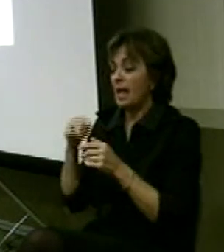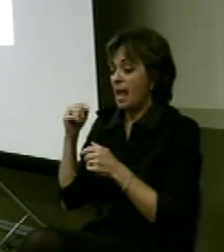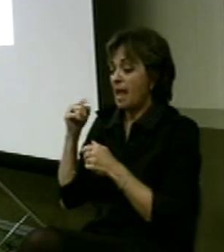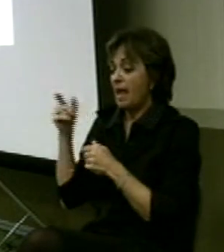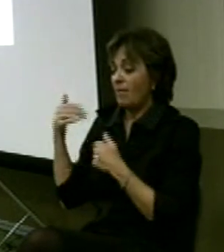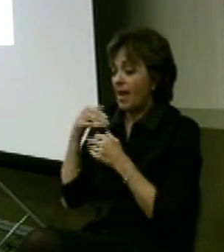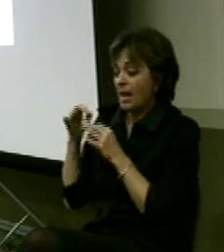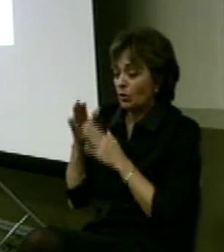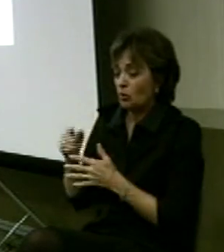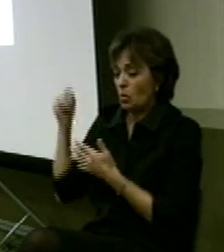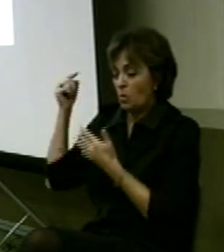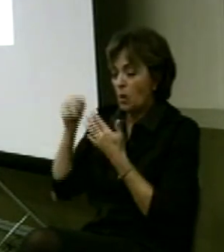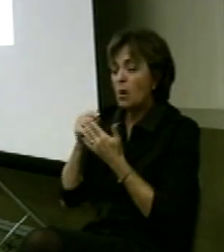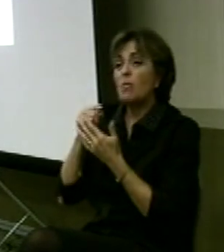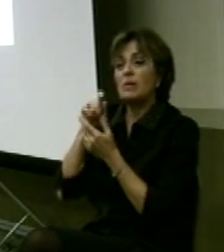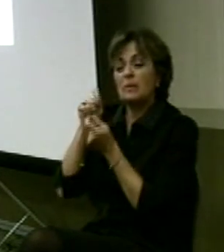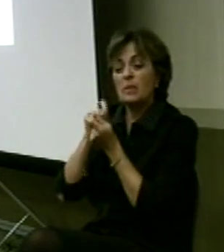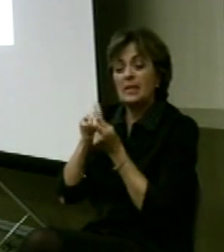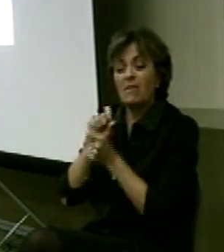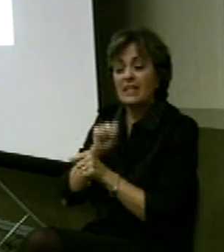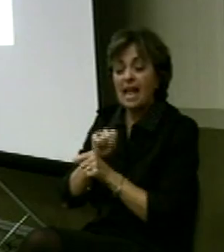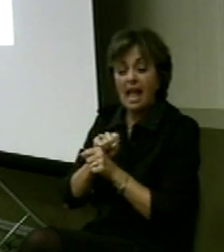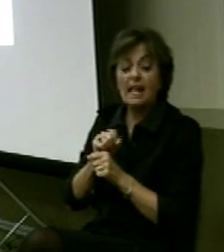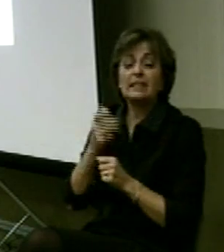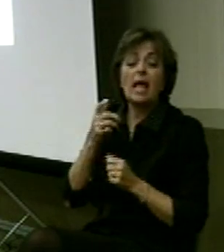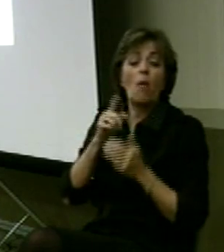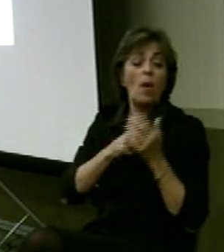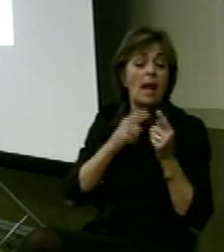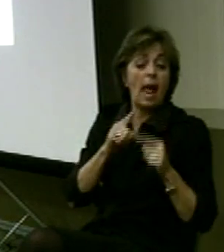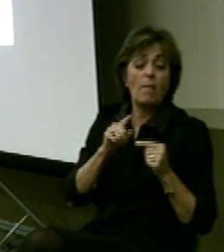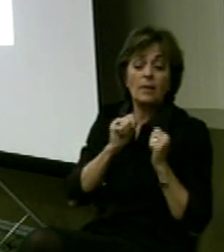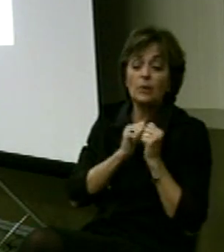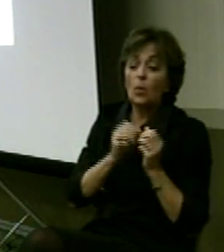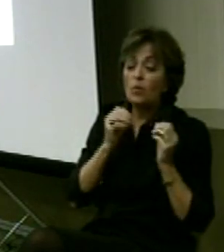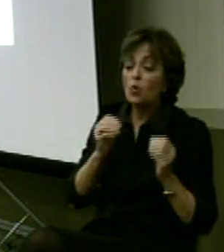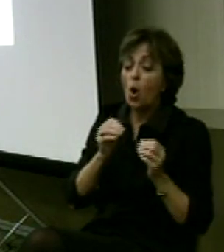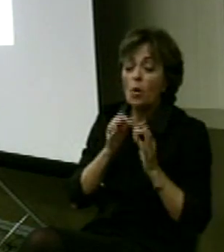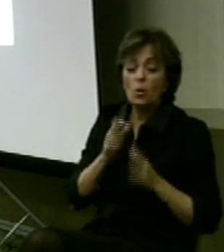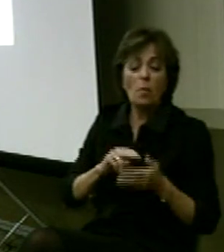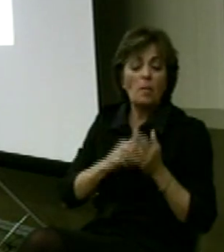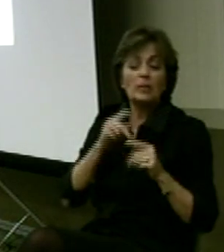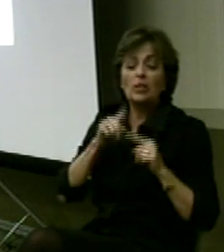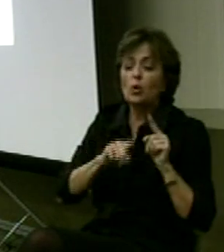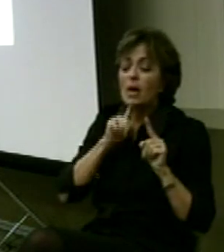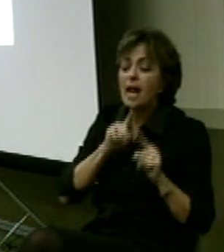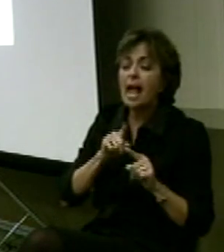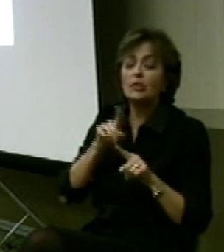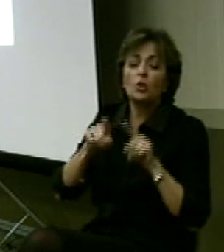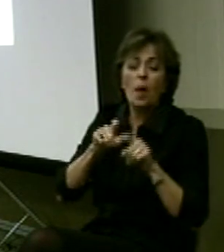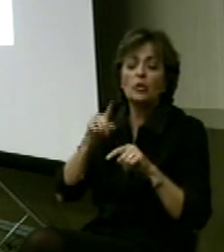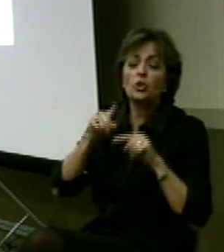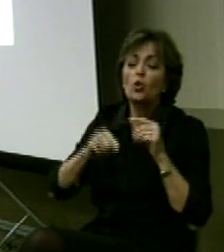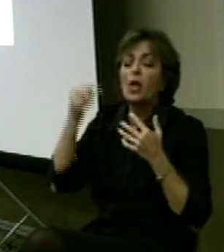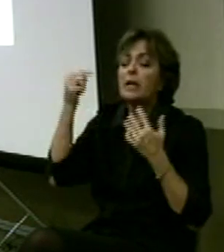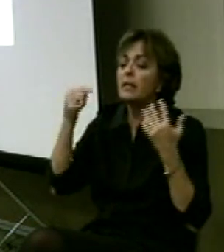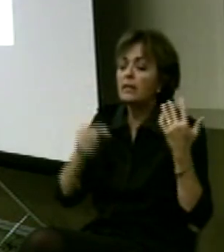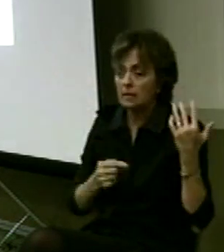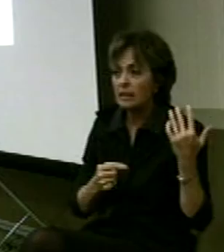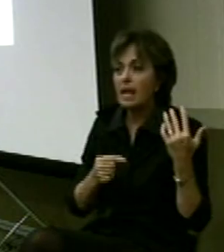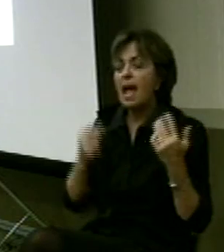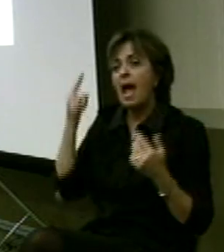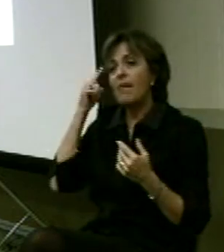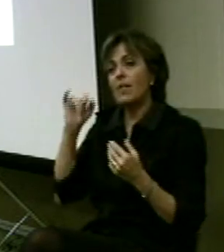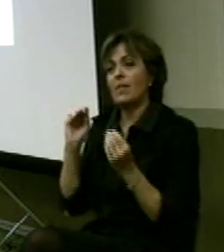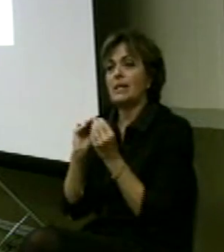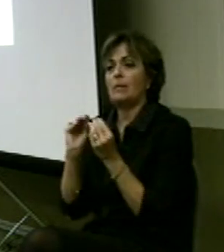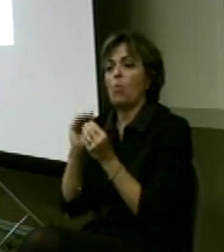the tasks that were completed this day successfully. He didn't have an interpreter, and he couldn't answer questions. He couldn't do this. He couldn't do that. Right, having it